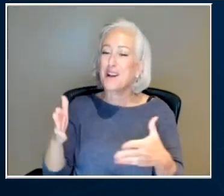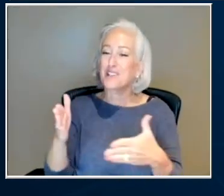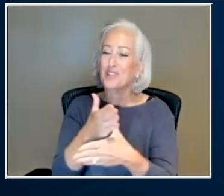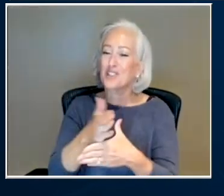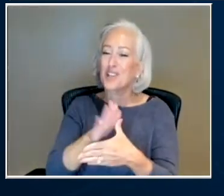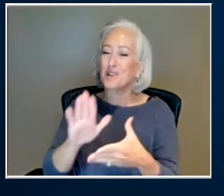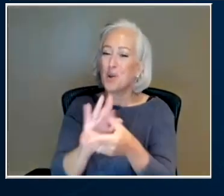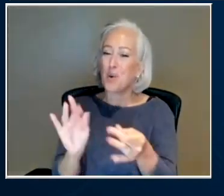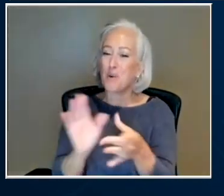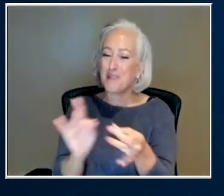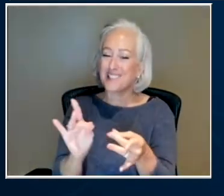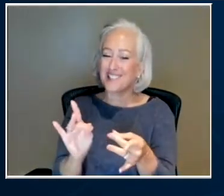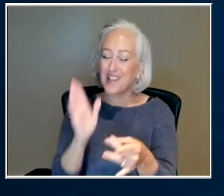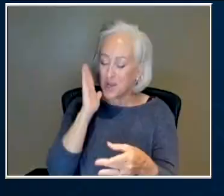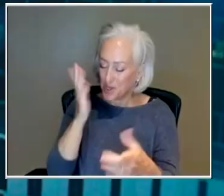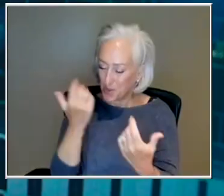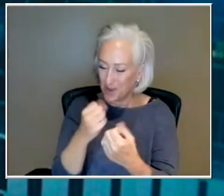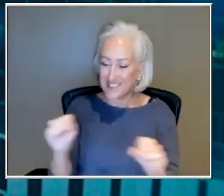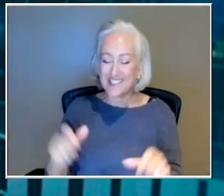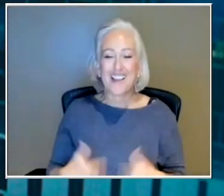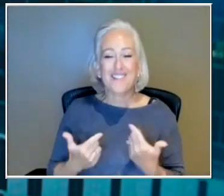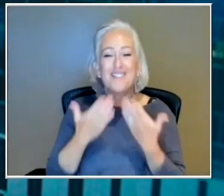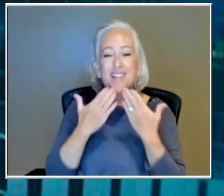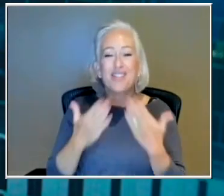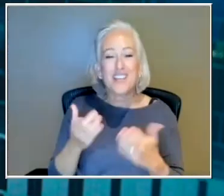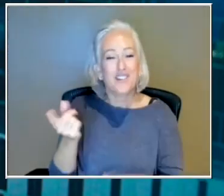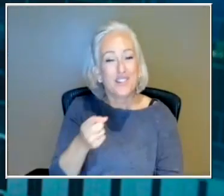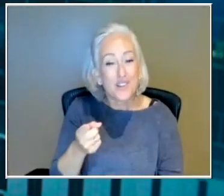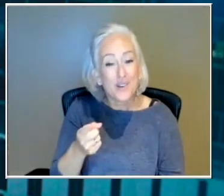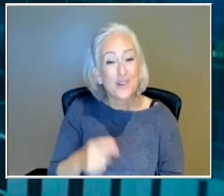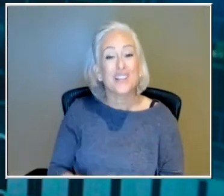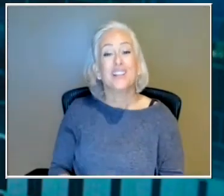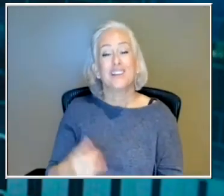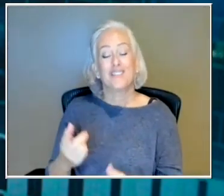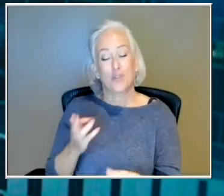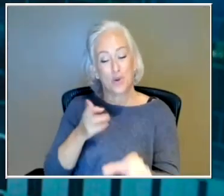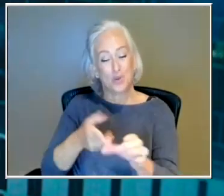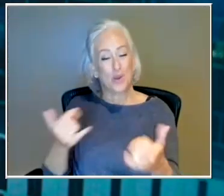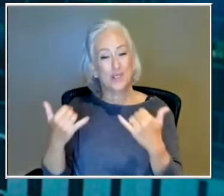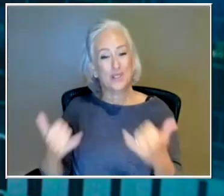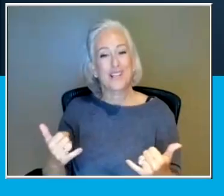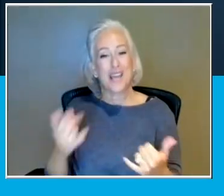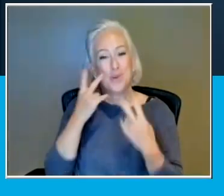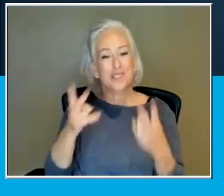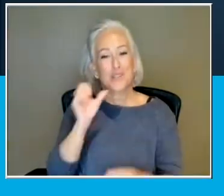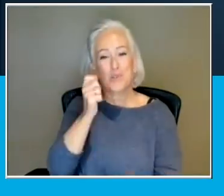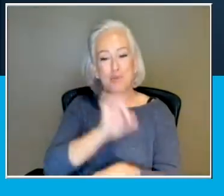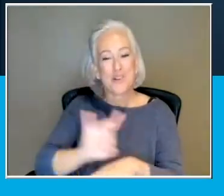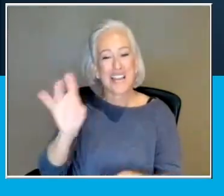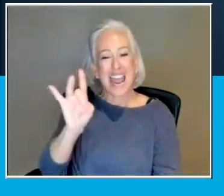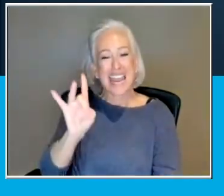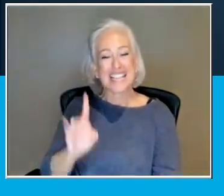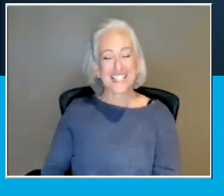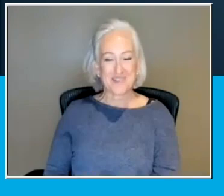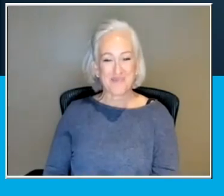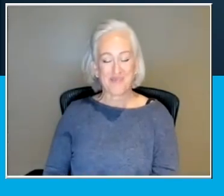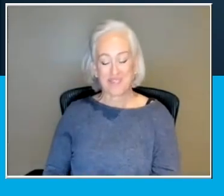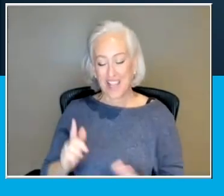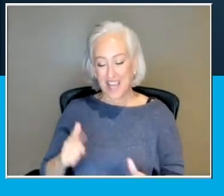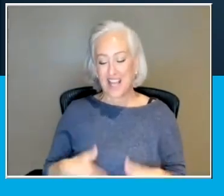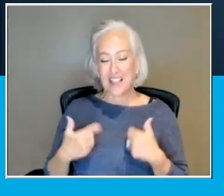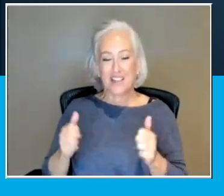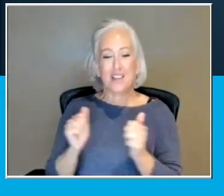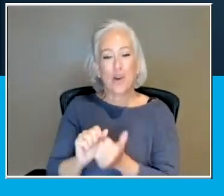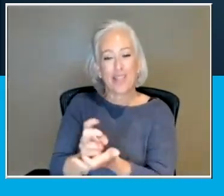to save lives. We appreciate you. Thanks to all of our guests. Thanks to our viewers for being with us today. We'll see you back here tomorrow at 8. Living with epilepsy means